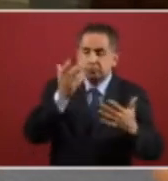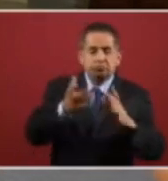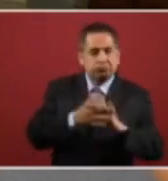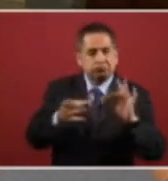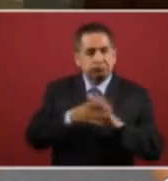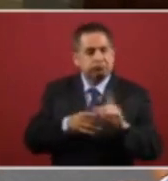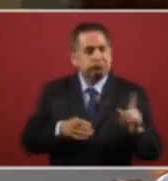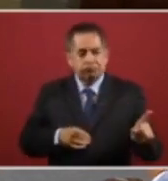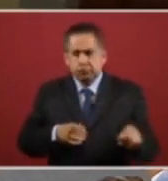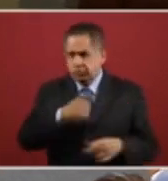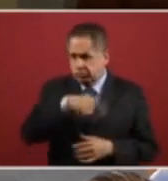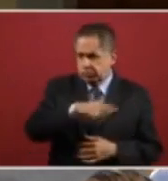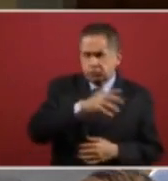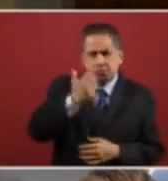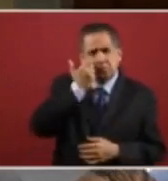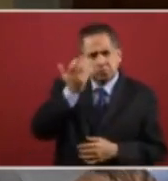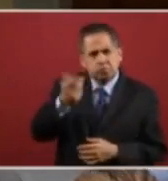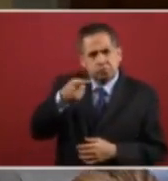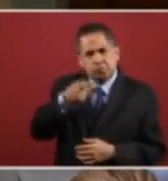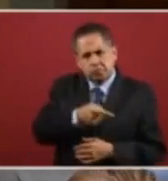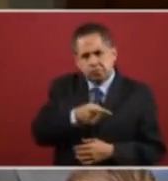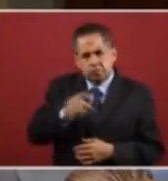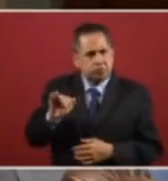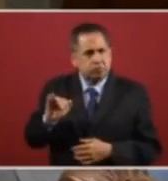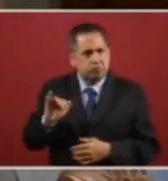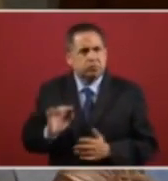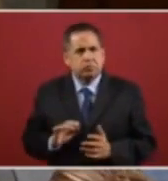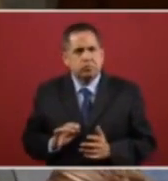they're manifesting that they want